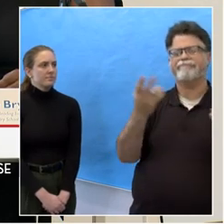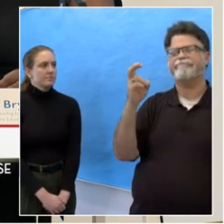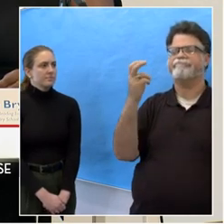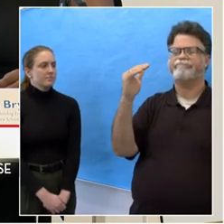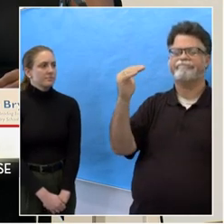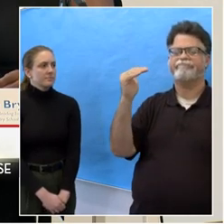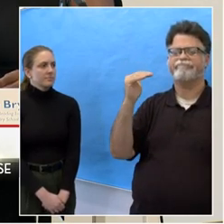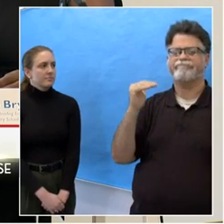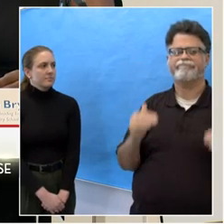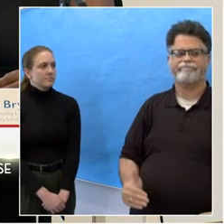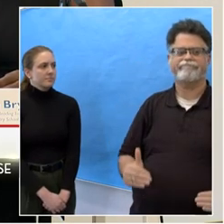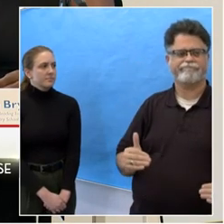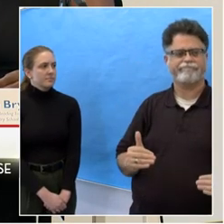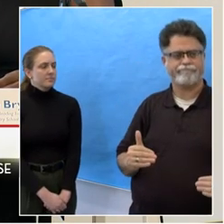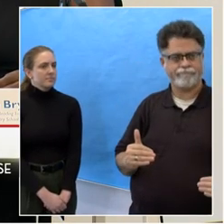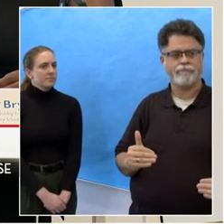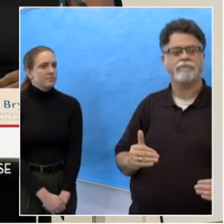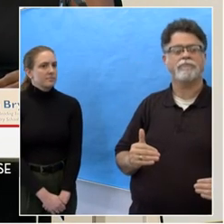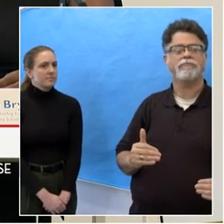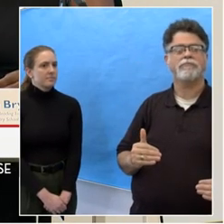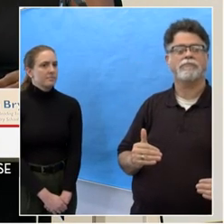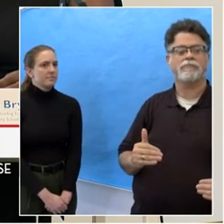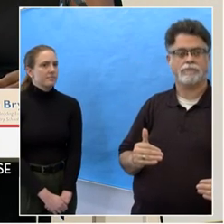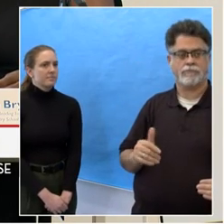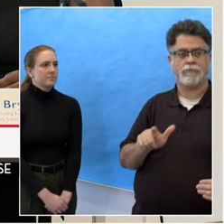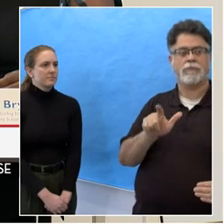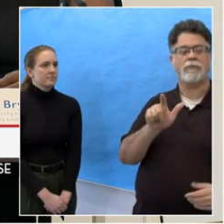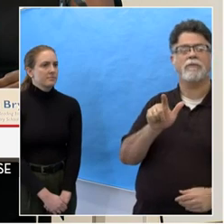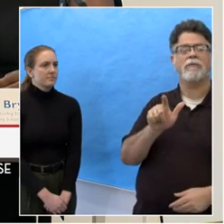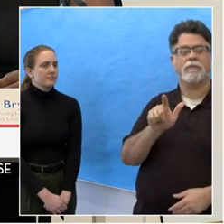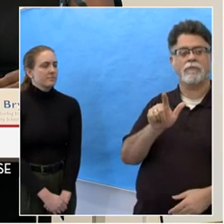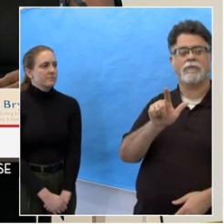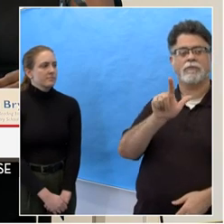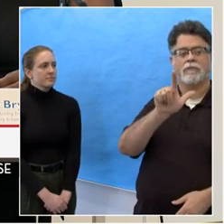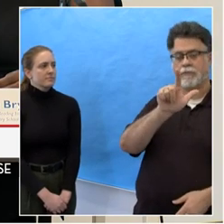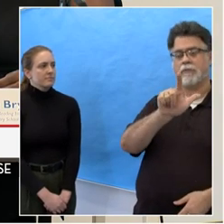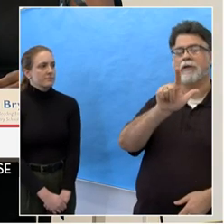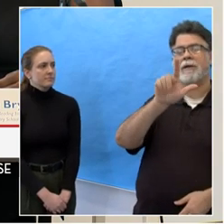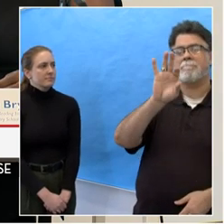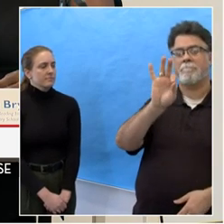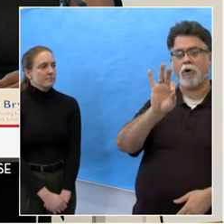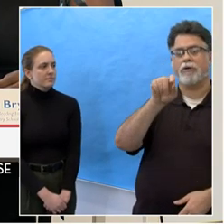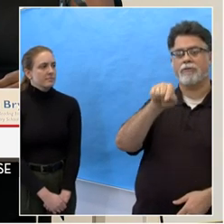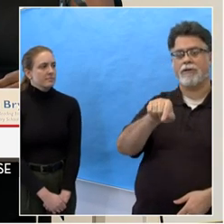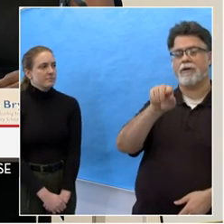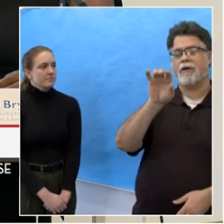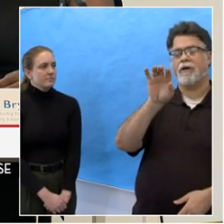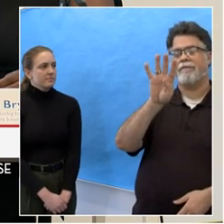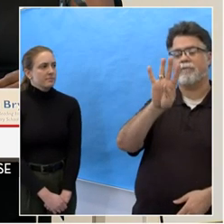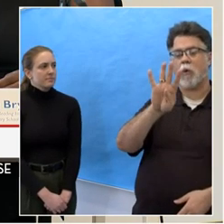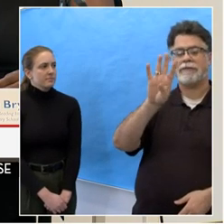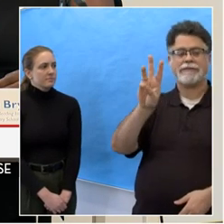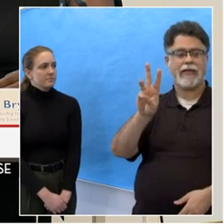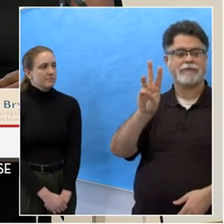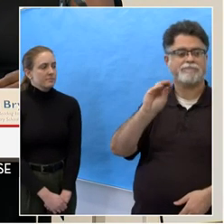26.49% of students tested at or above proficient in 4th grade reading. That